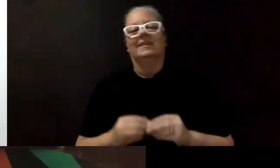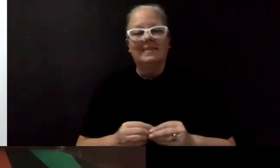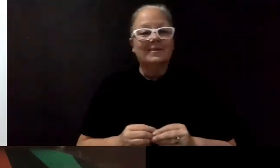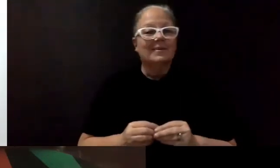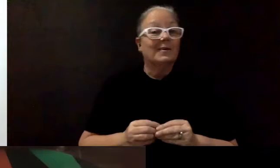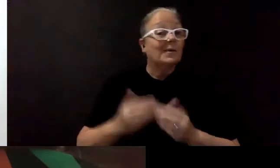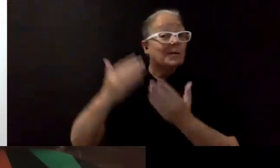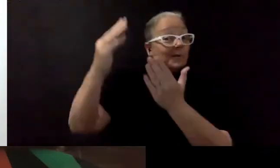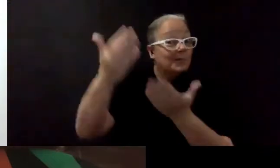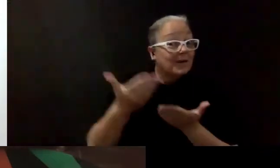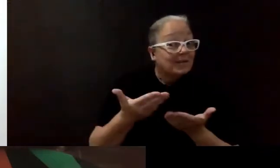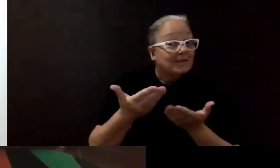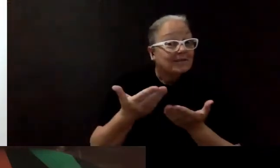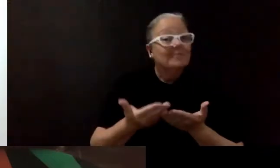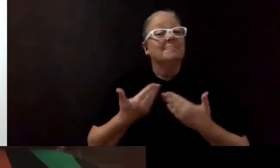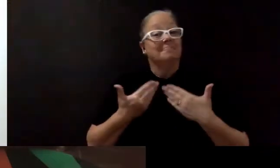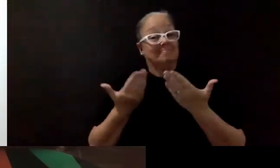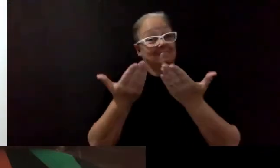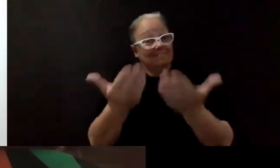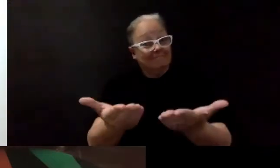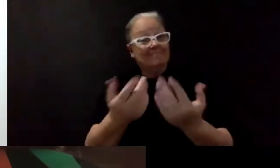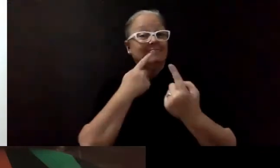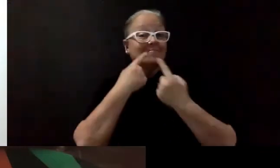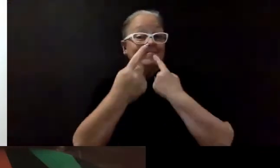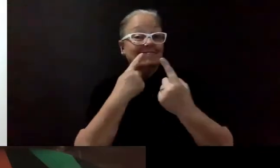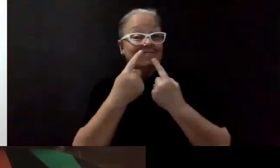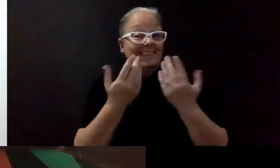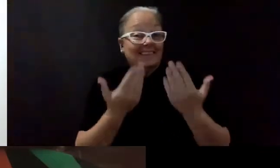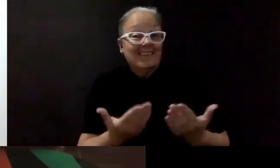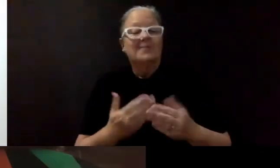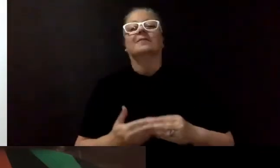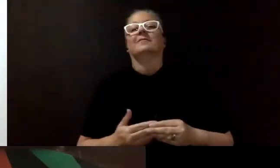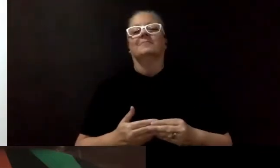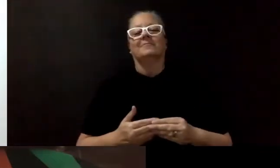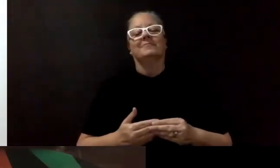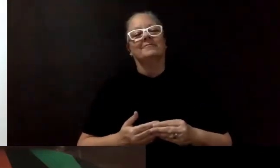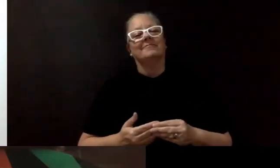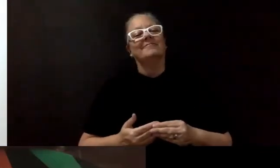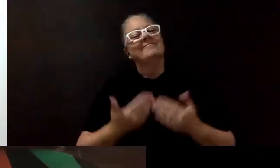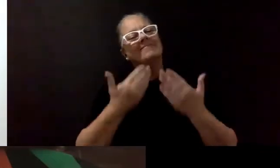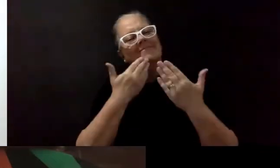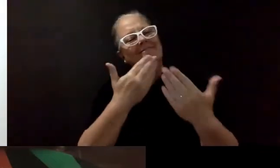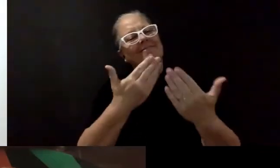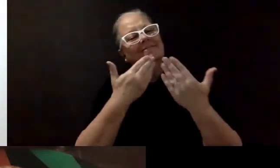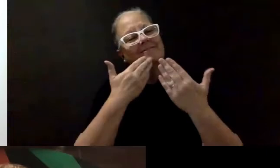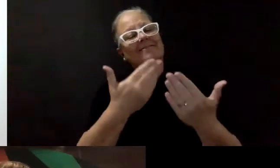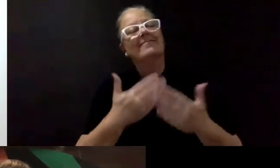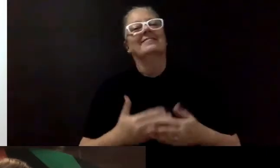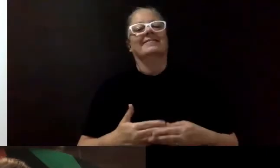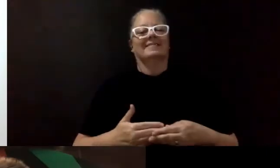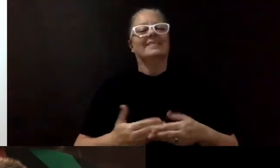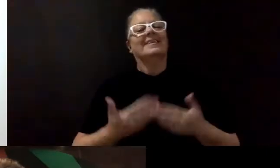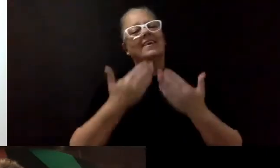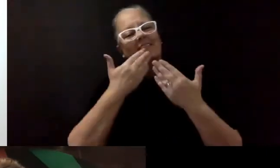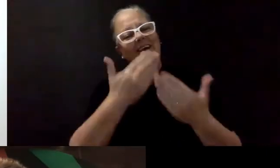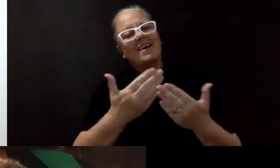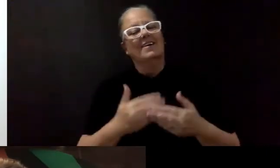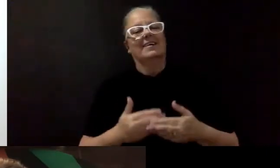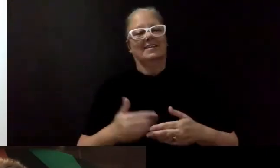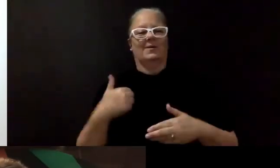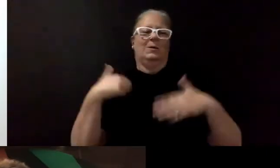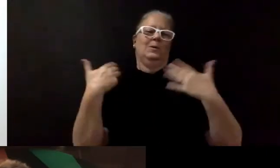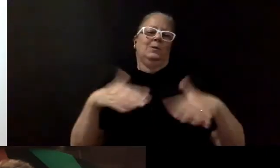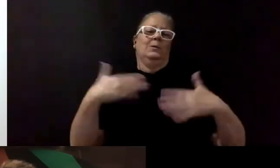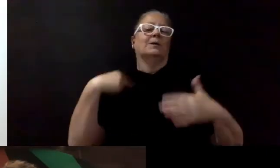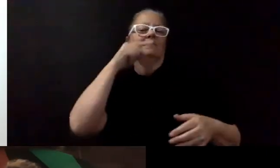Matthew. The floor is yours. Kia ora. Thank you so much, Jaume. It's an absolute privilege to be